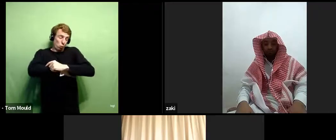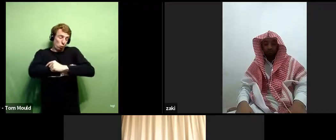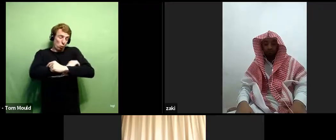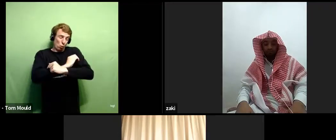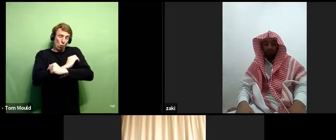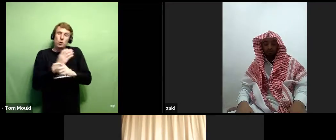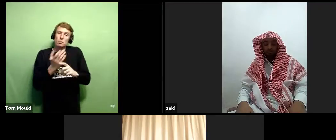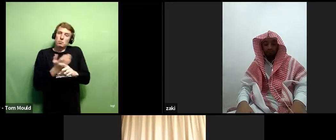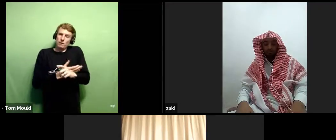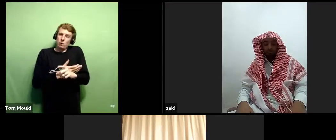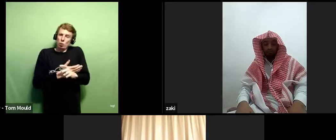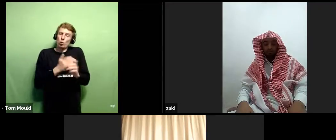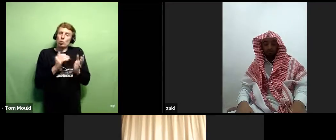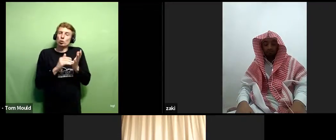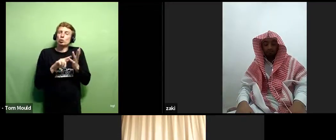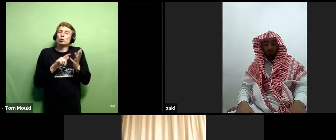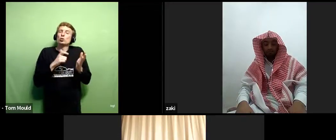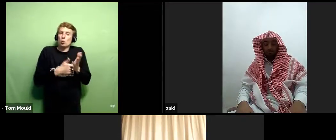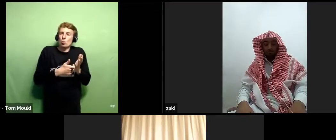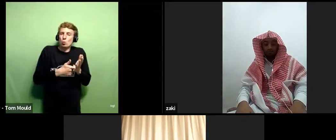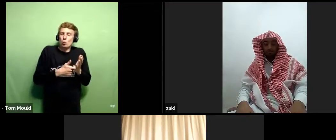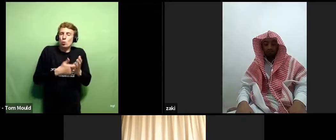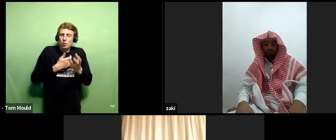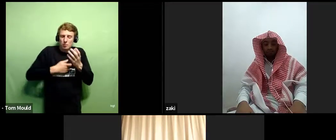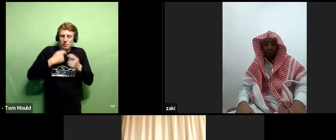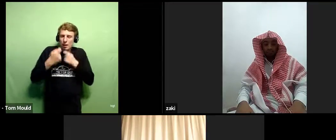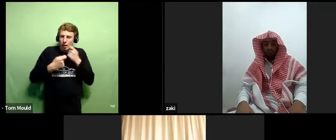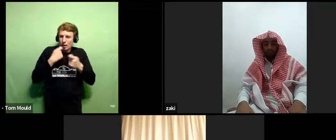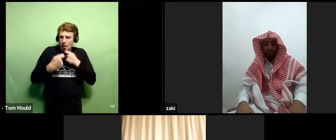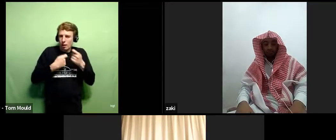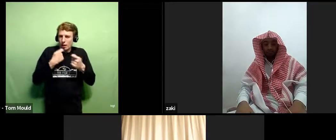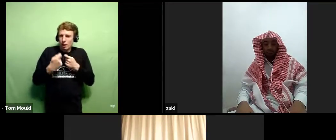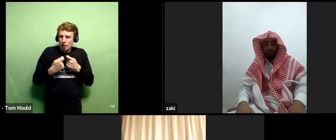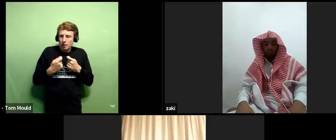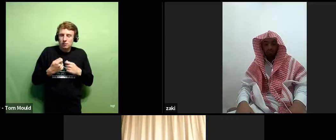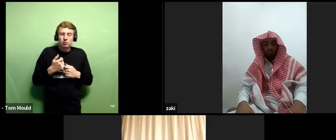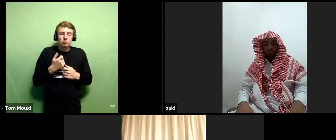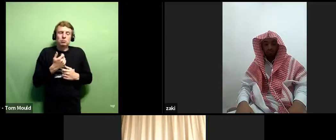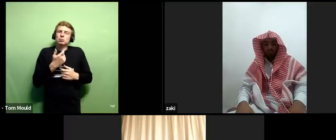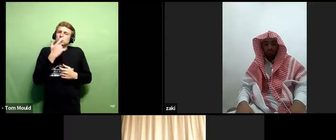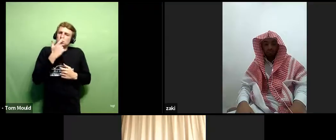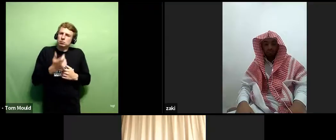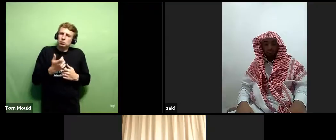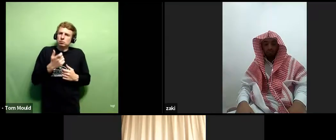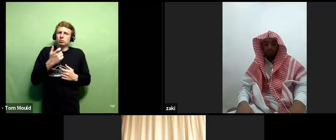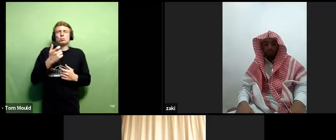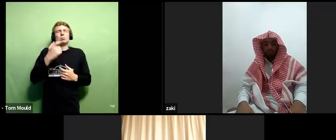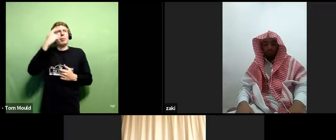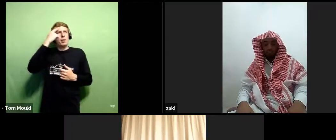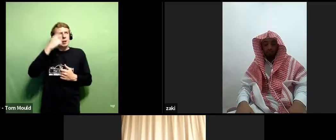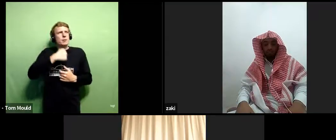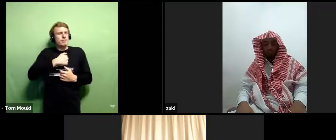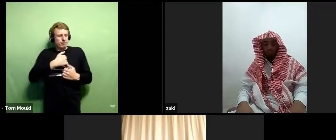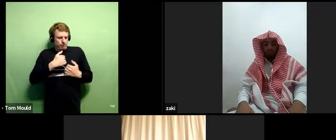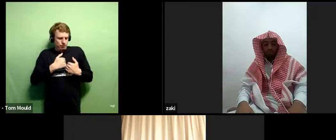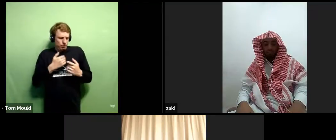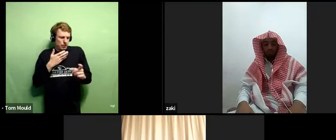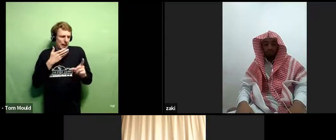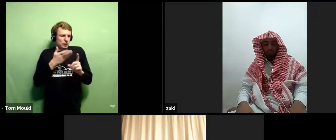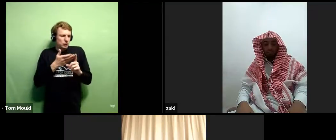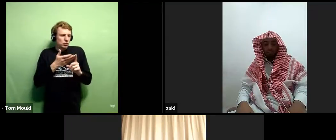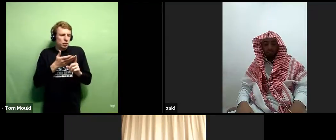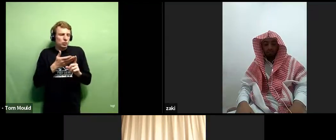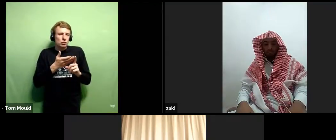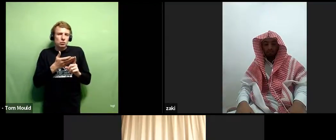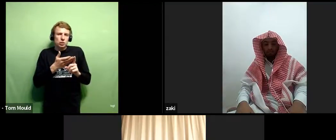individual's intention to fast. Just as when an individual wants to pray, they make the wudu. This